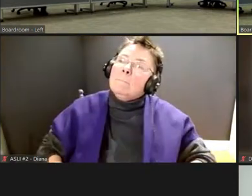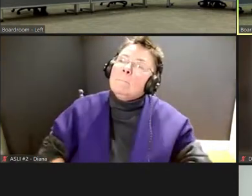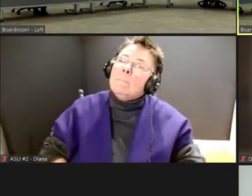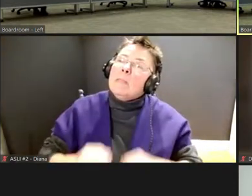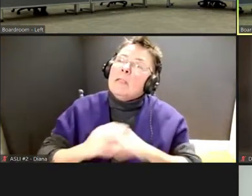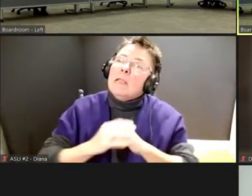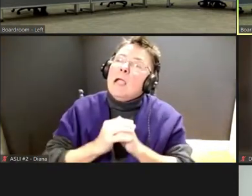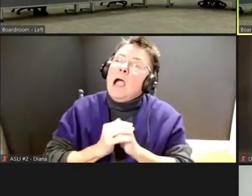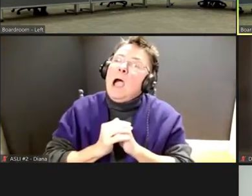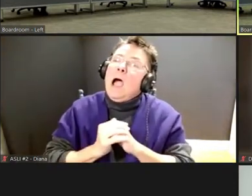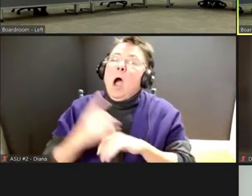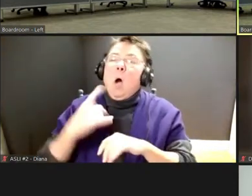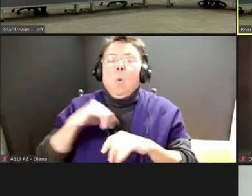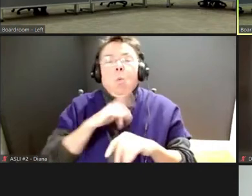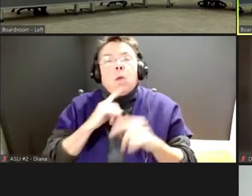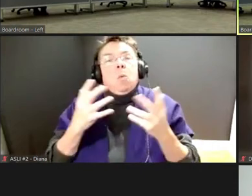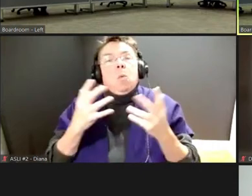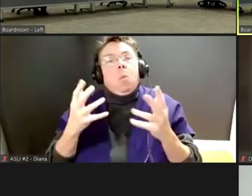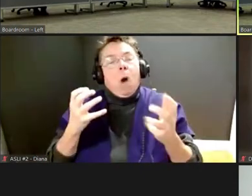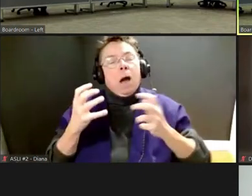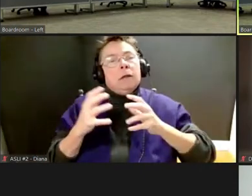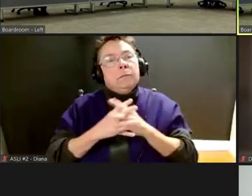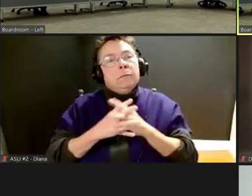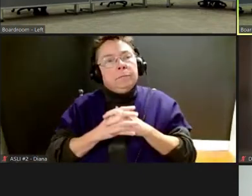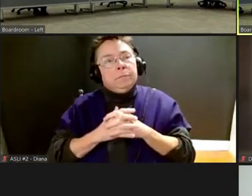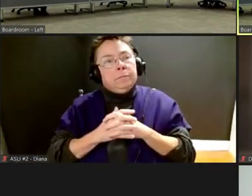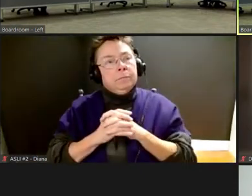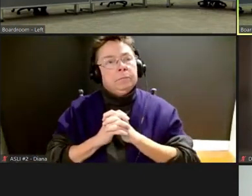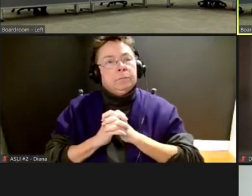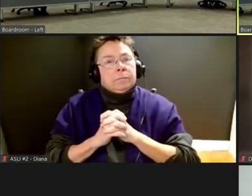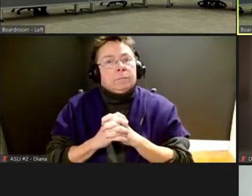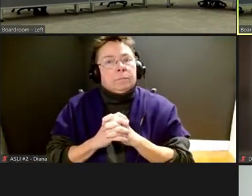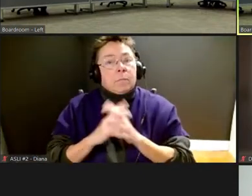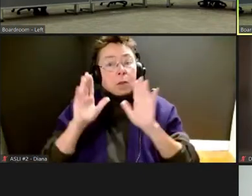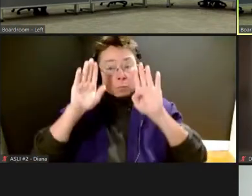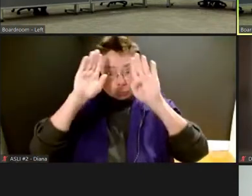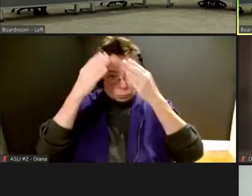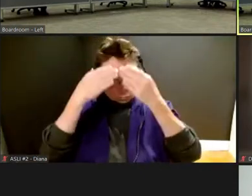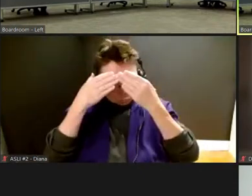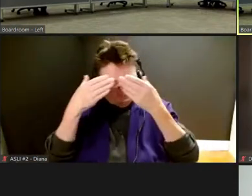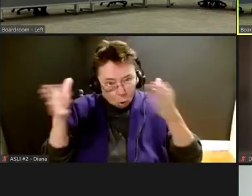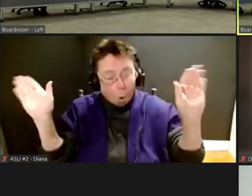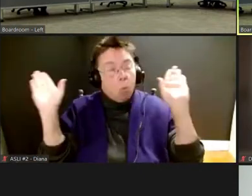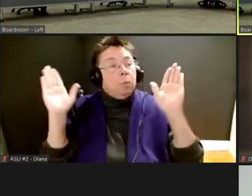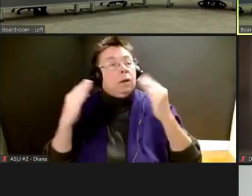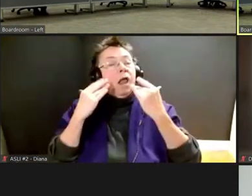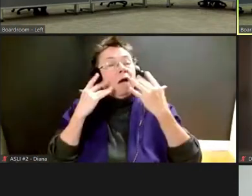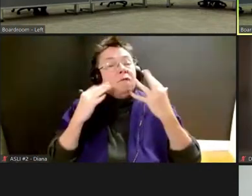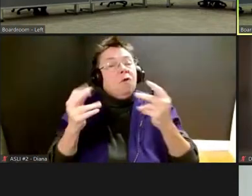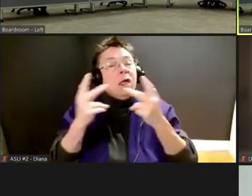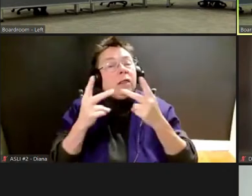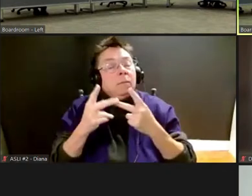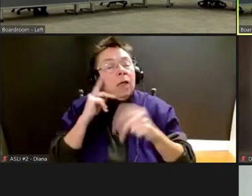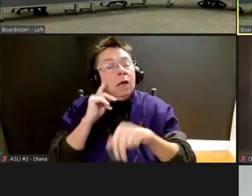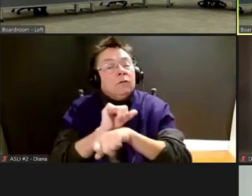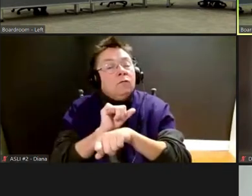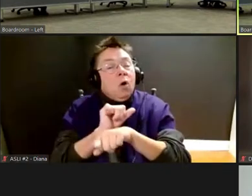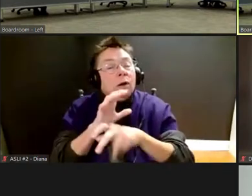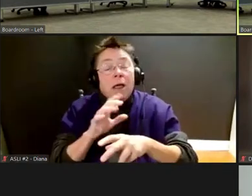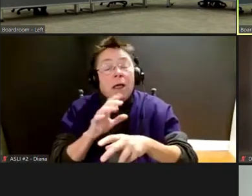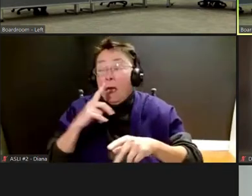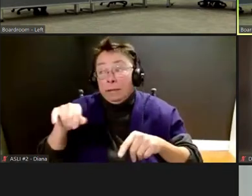We want to have a open and friendly environment for our employees under less than